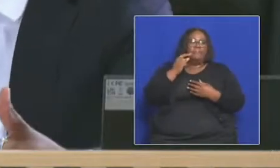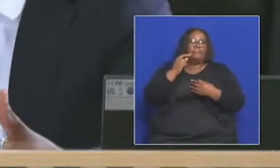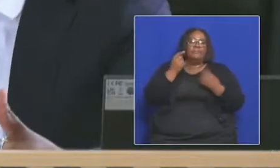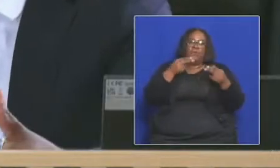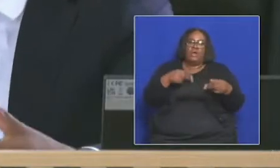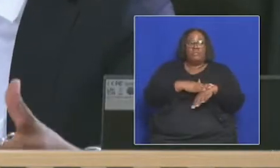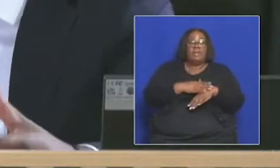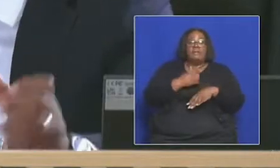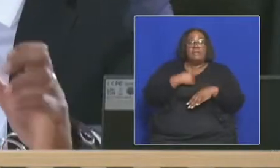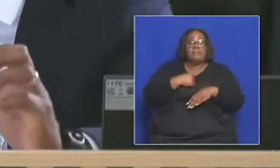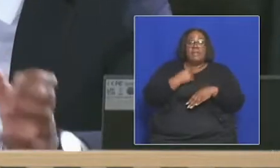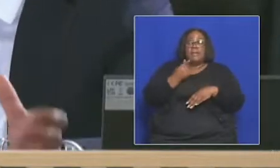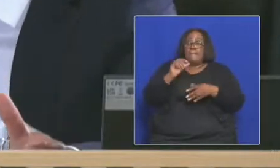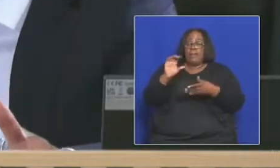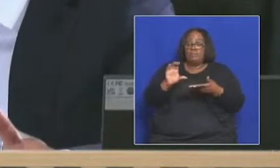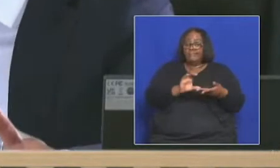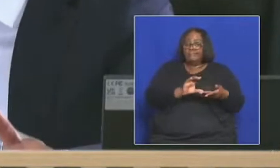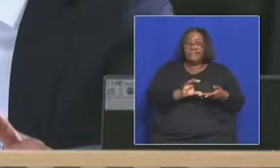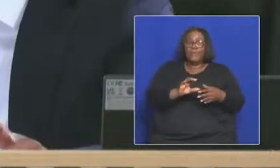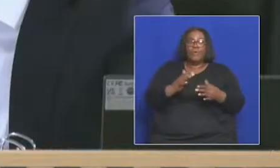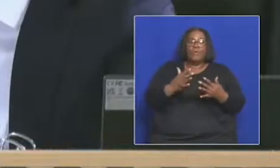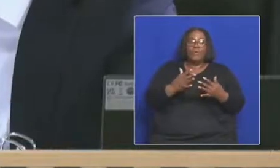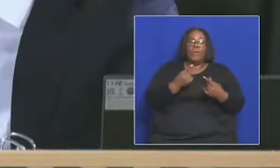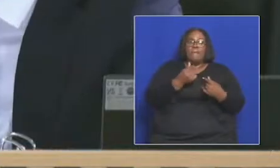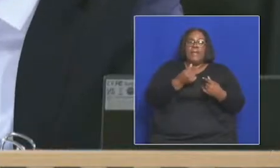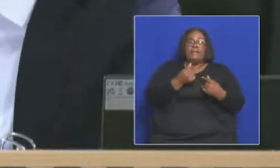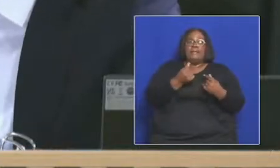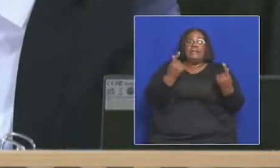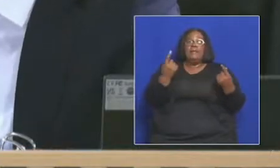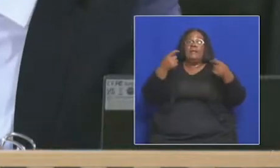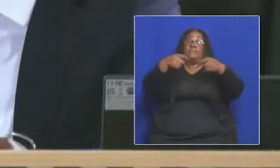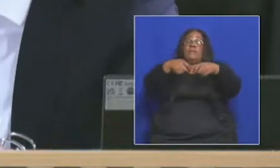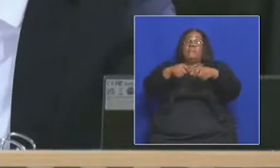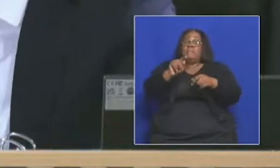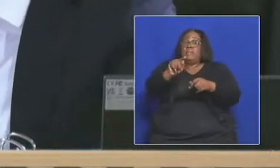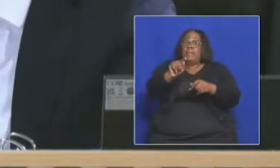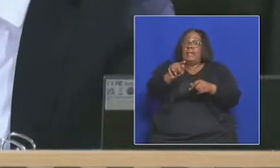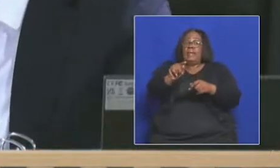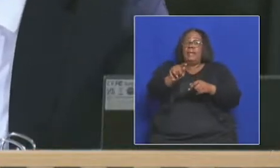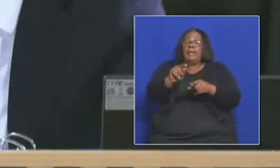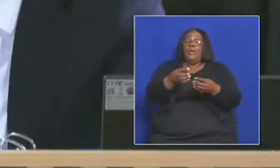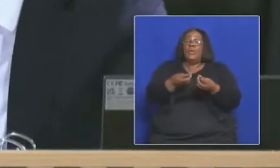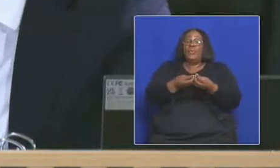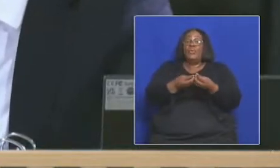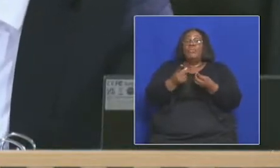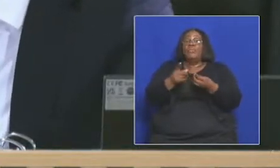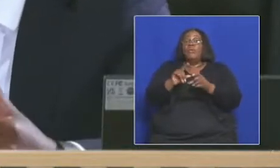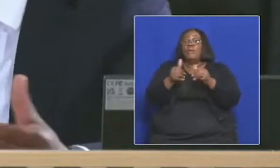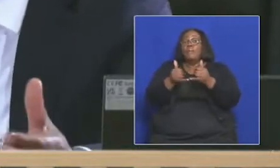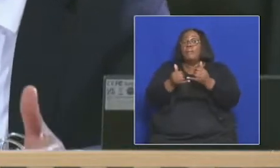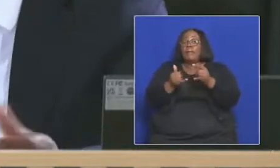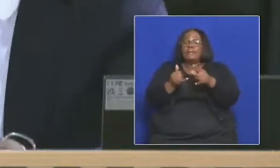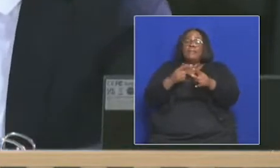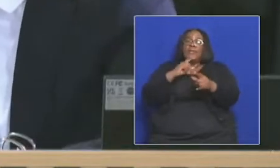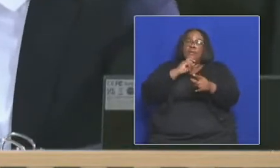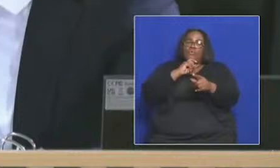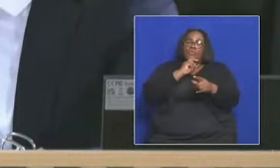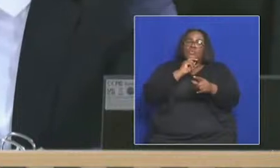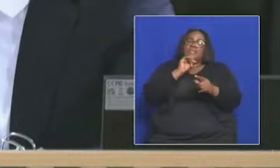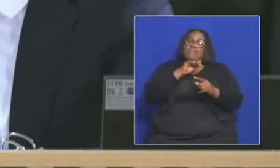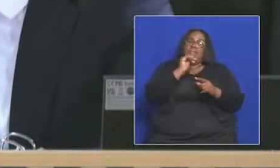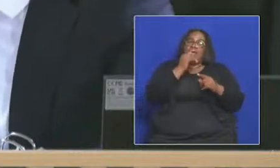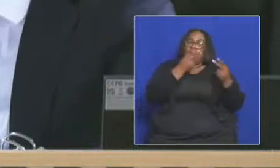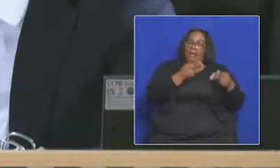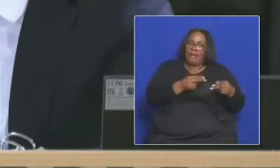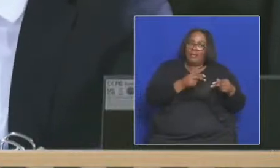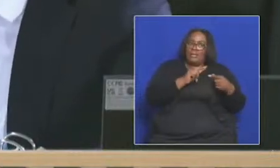was investing or I was putting money in with the main supplier, I was using this company or both of these